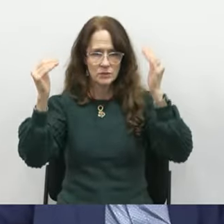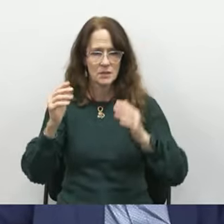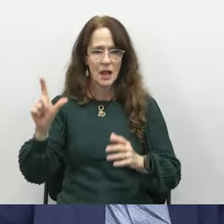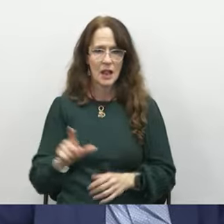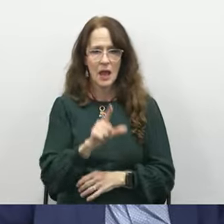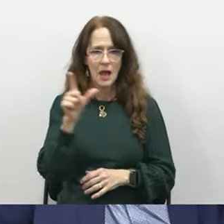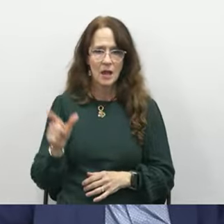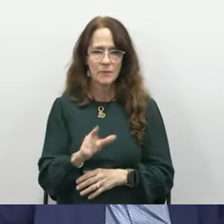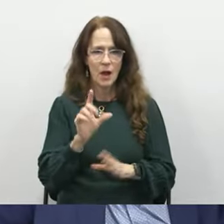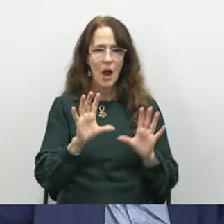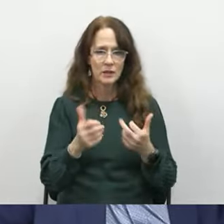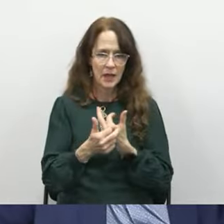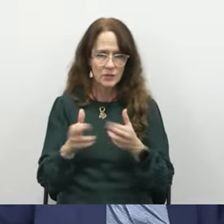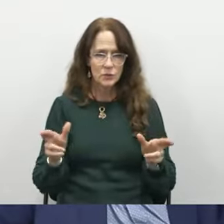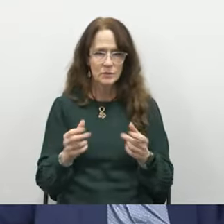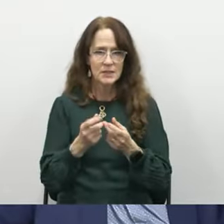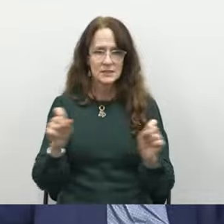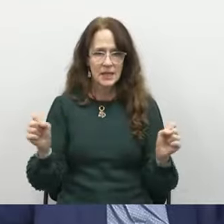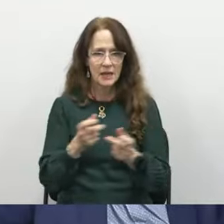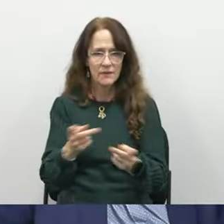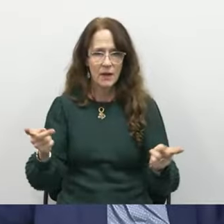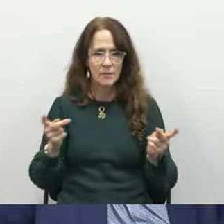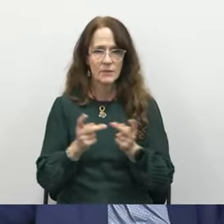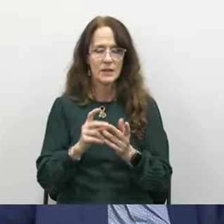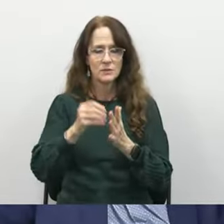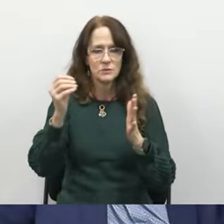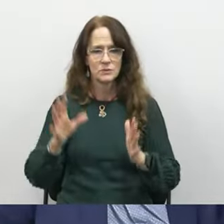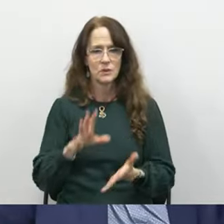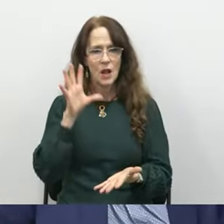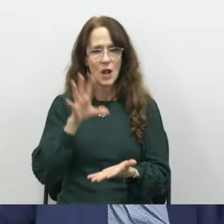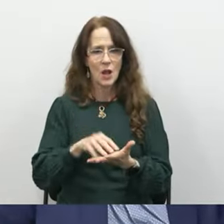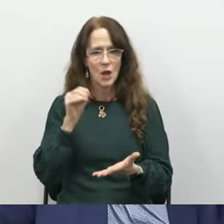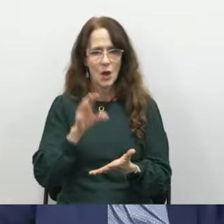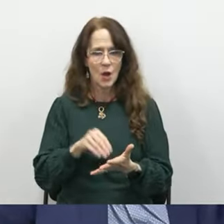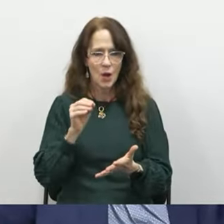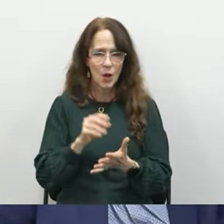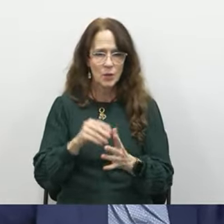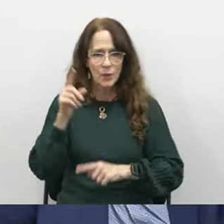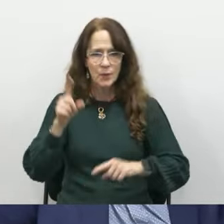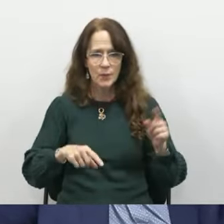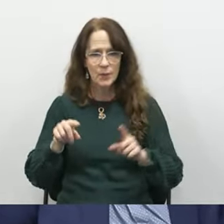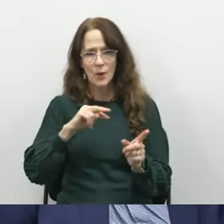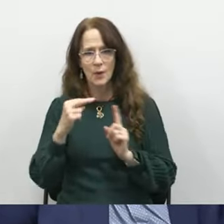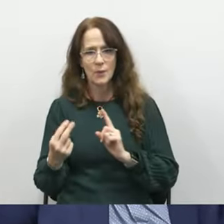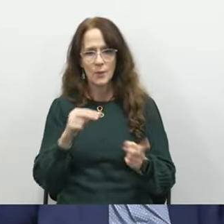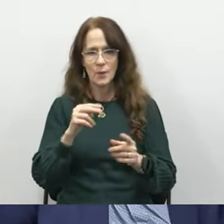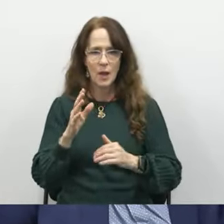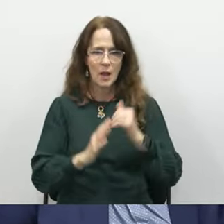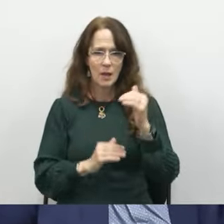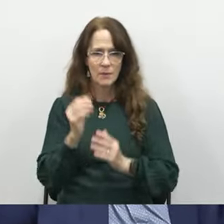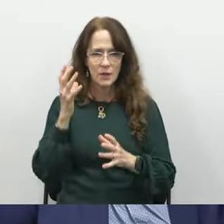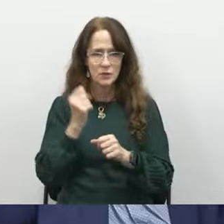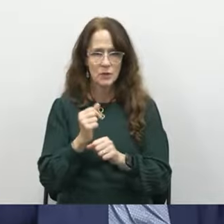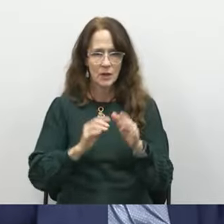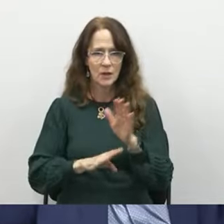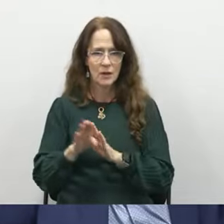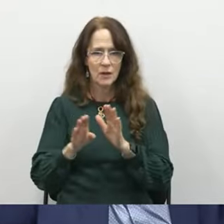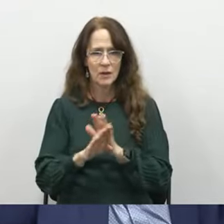are classrooms. They're safe places where students learn to navigate different viewpoints, build trust, and develop